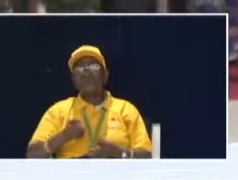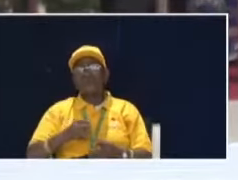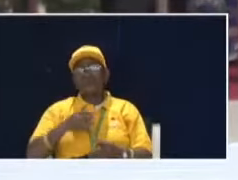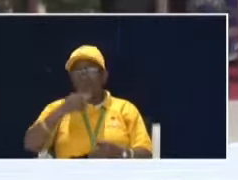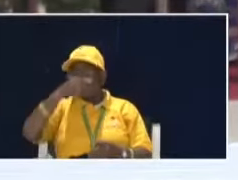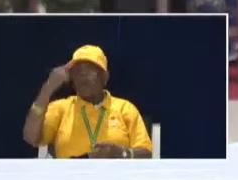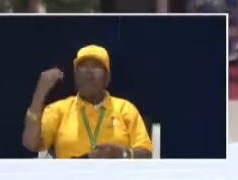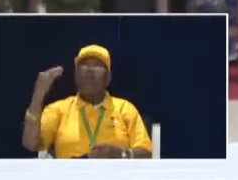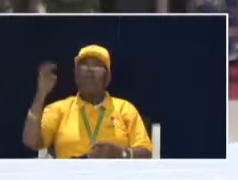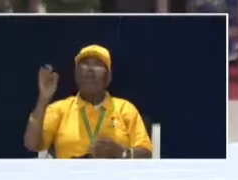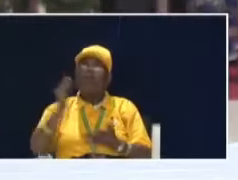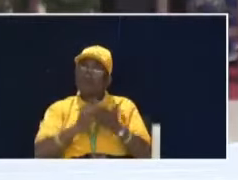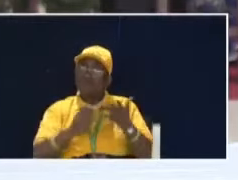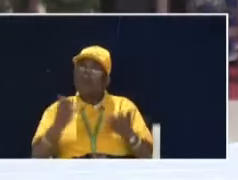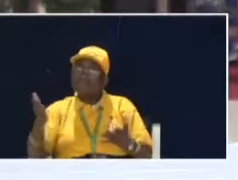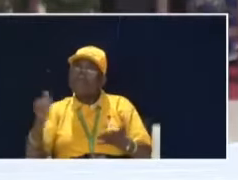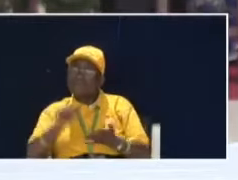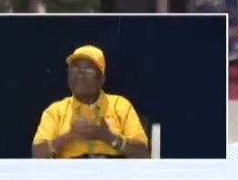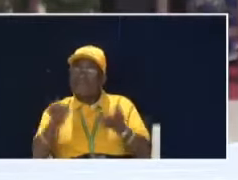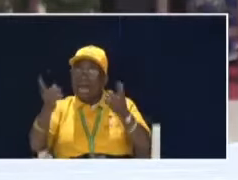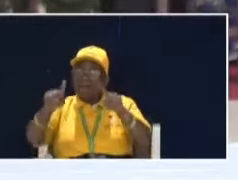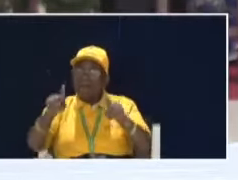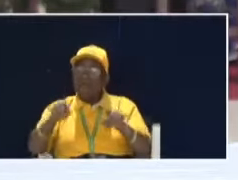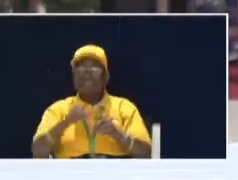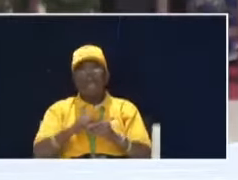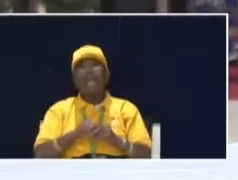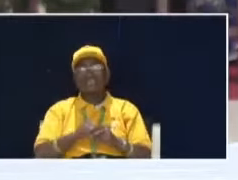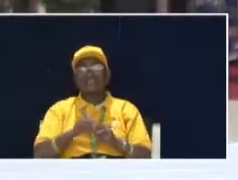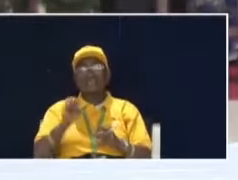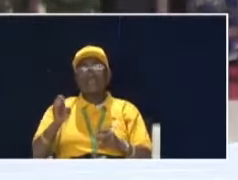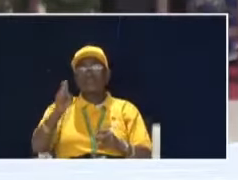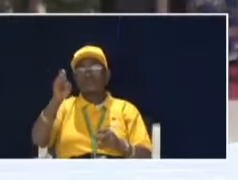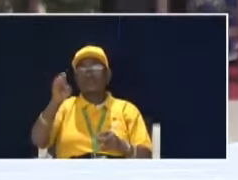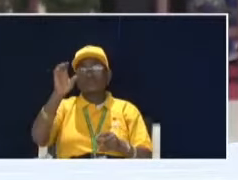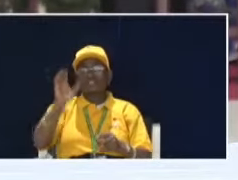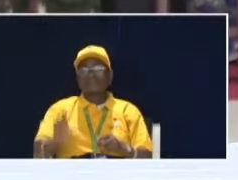because of something that happened in Exodus chapter 2,